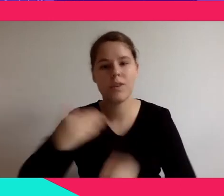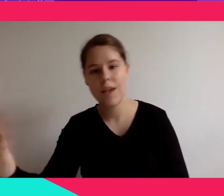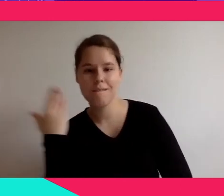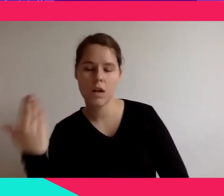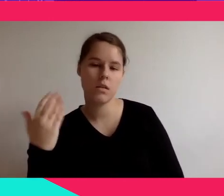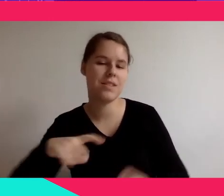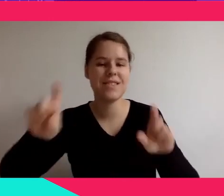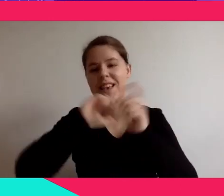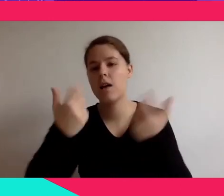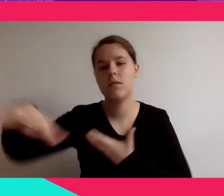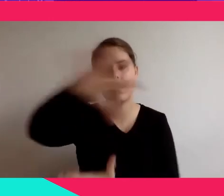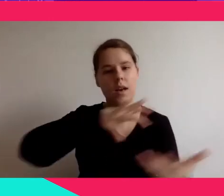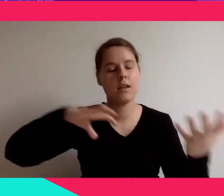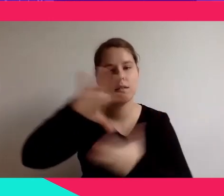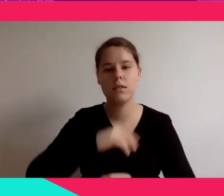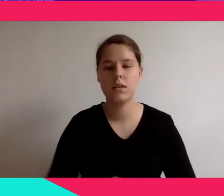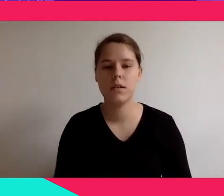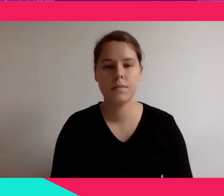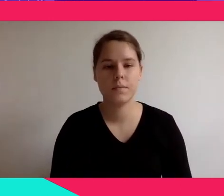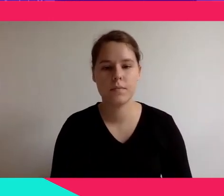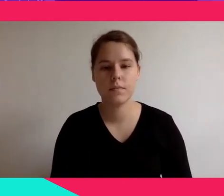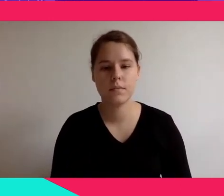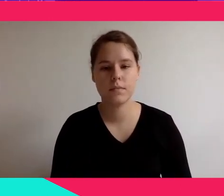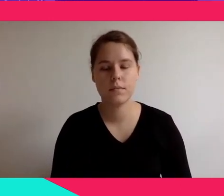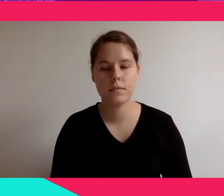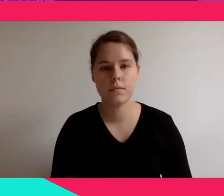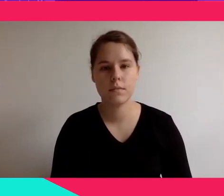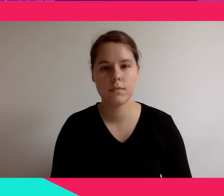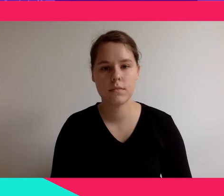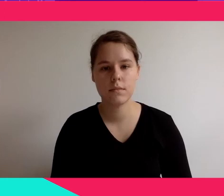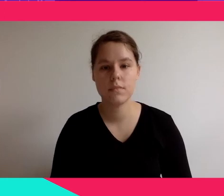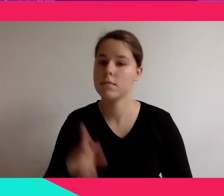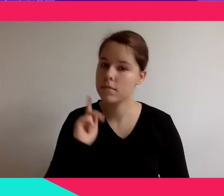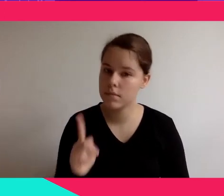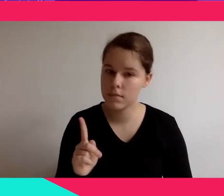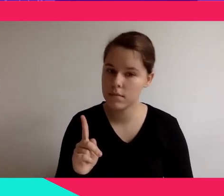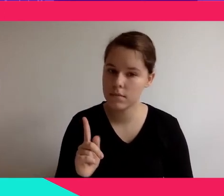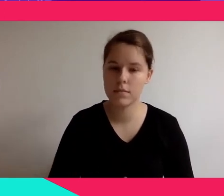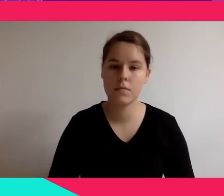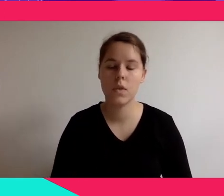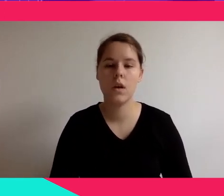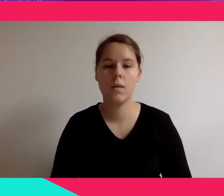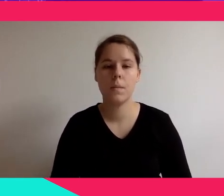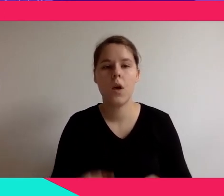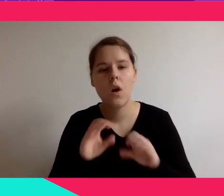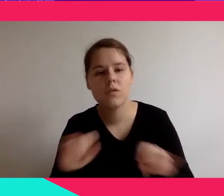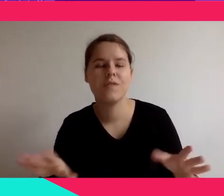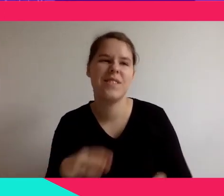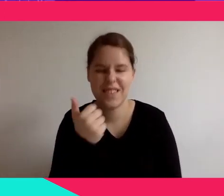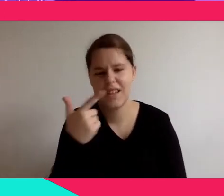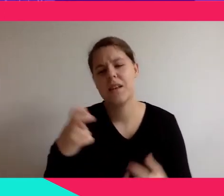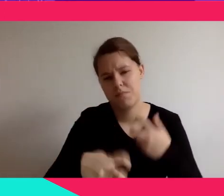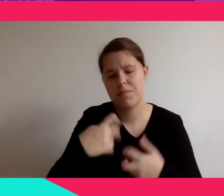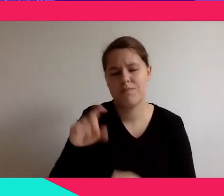wiki wars, etc. But it's also quite a miracle in this day and age that such a big